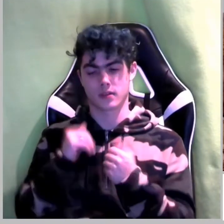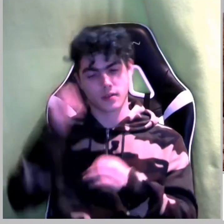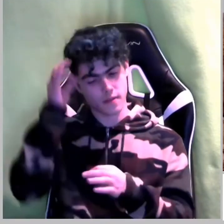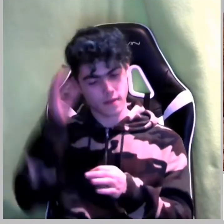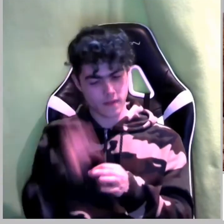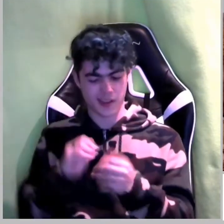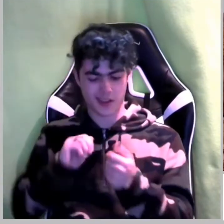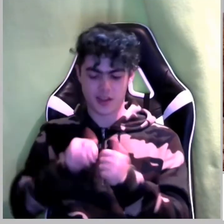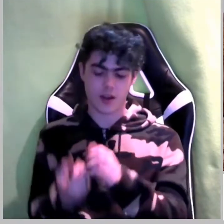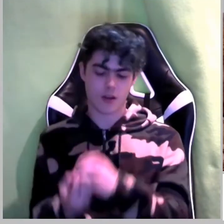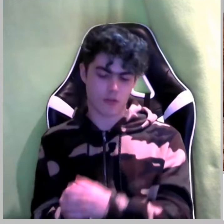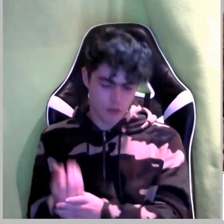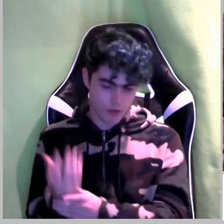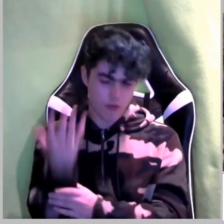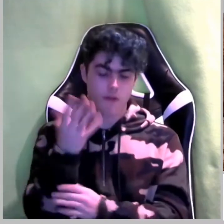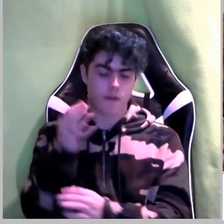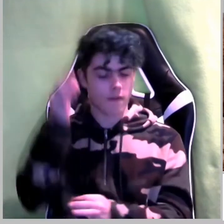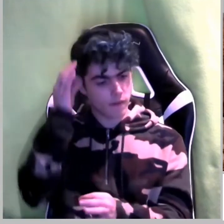and